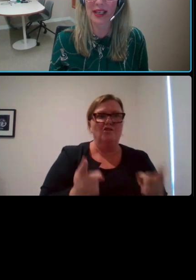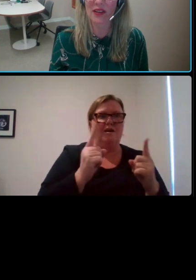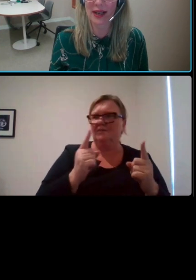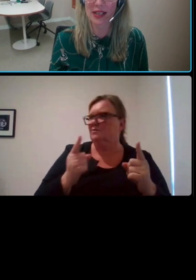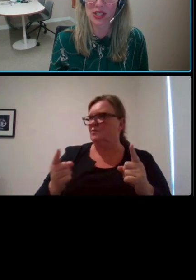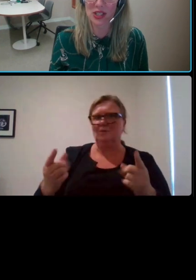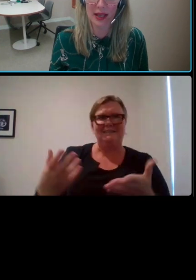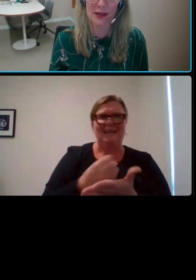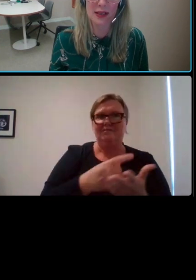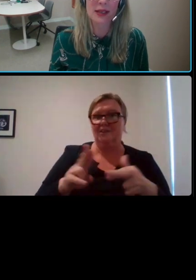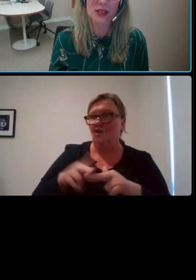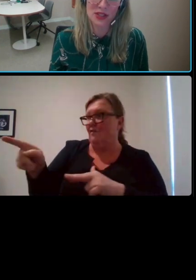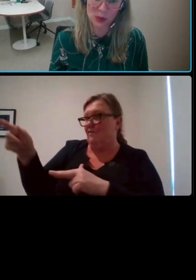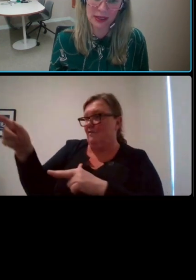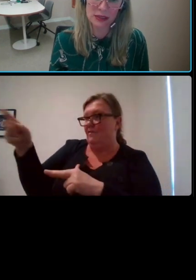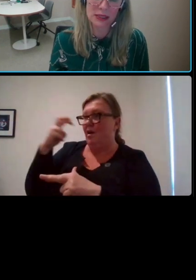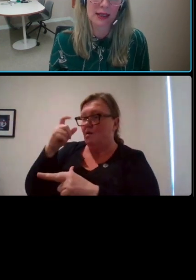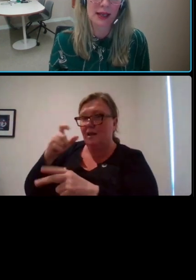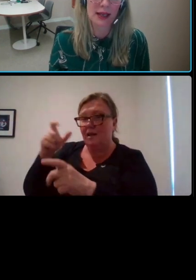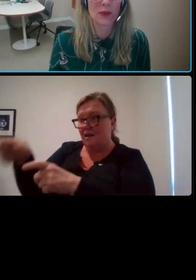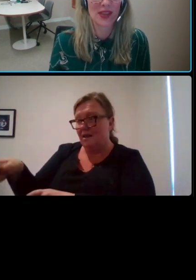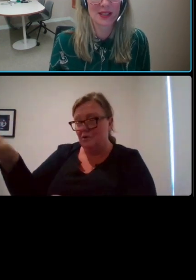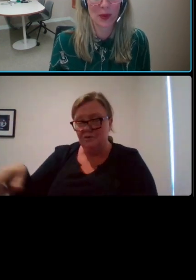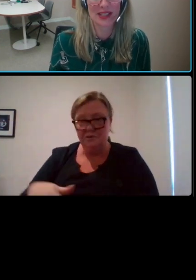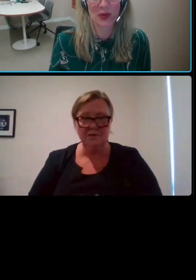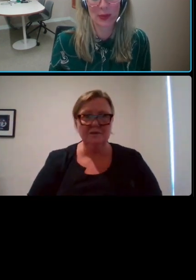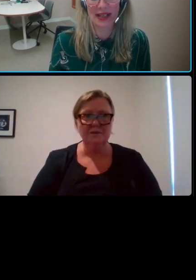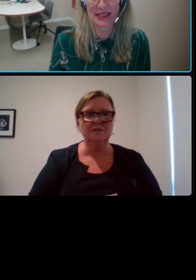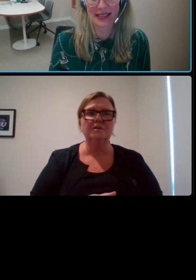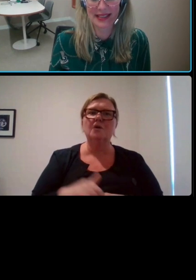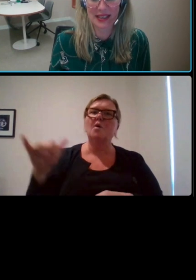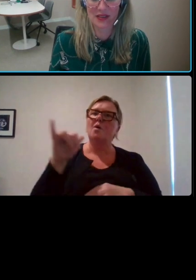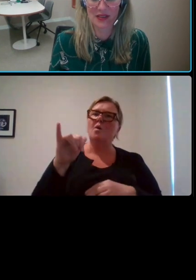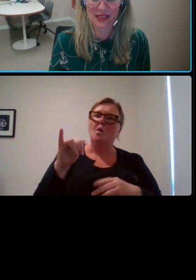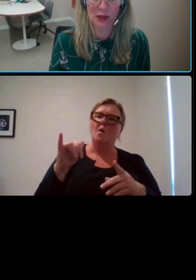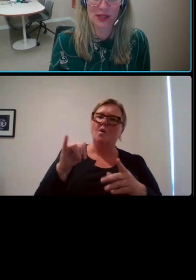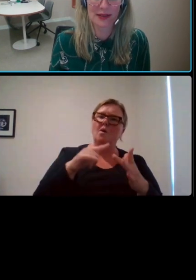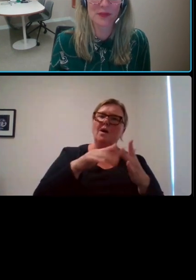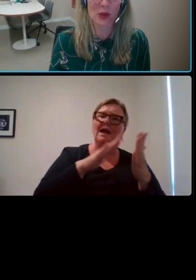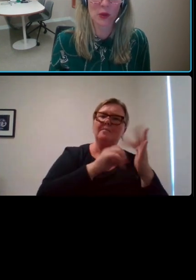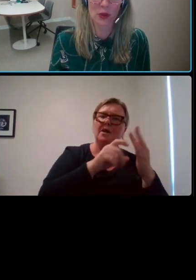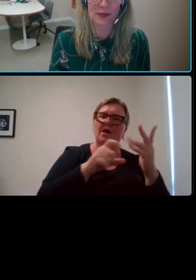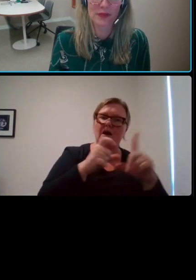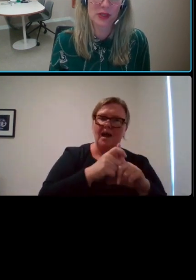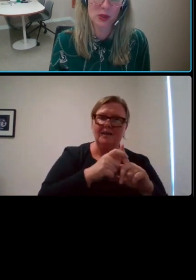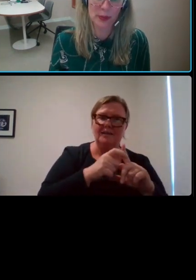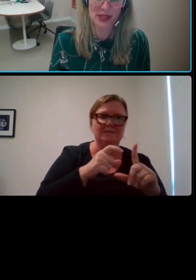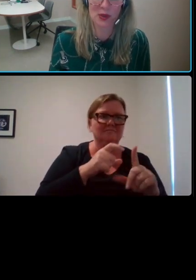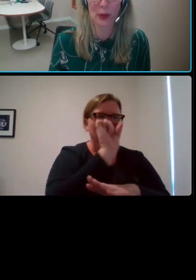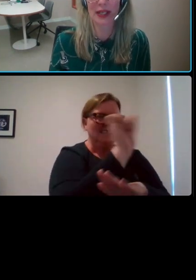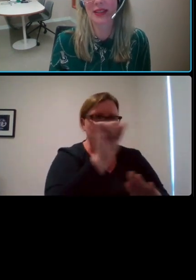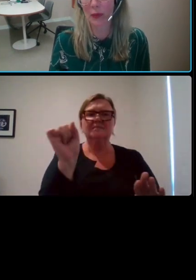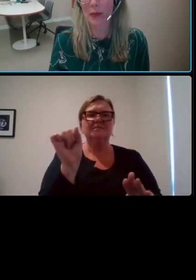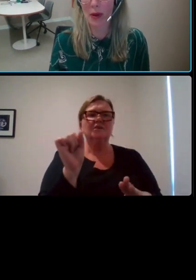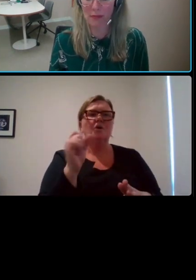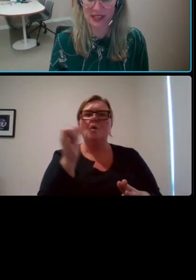or well-being of an aged care consumer, with express or implied consent of the discloser, or to a